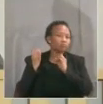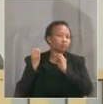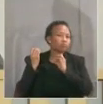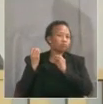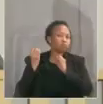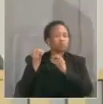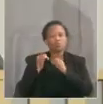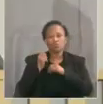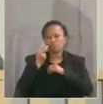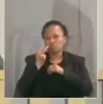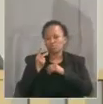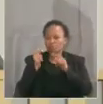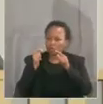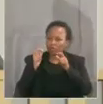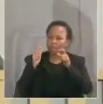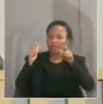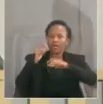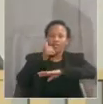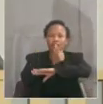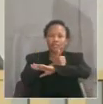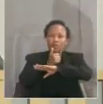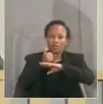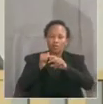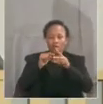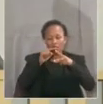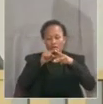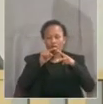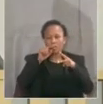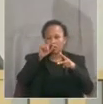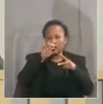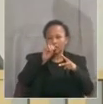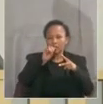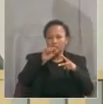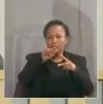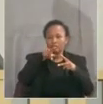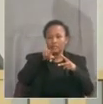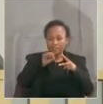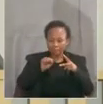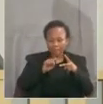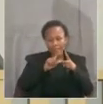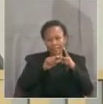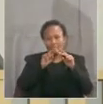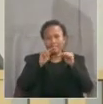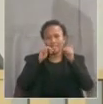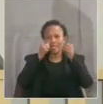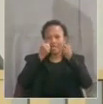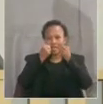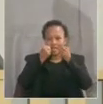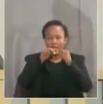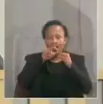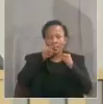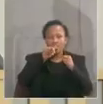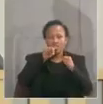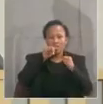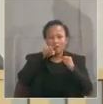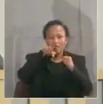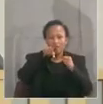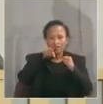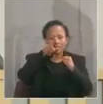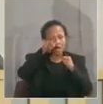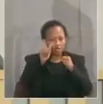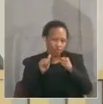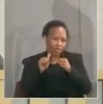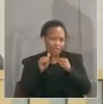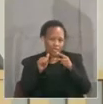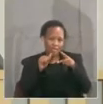two main stakeholders, which is South African Police Service as well as National Prosecuting Authority,